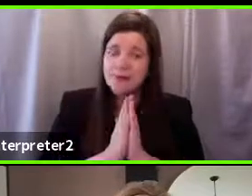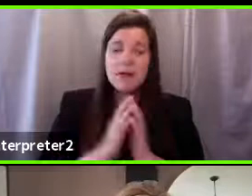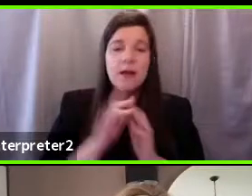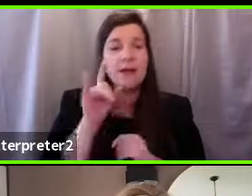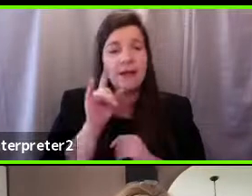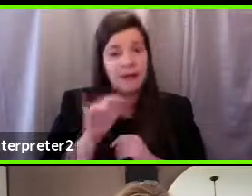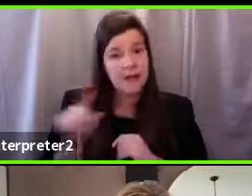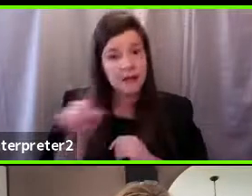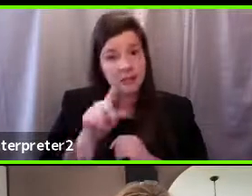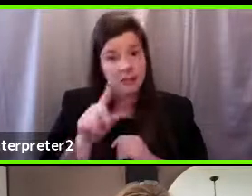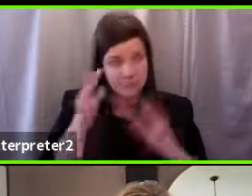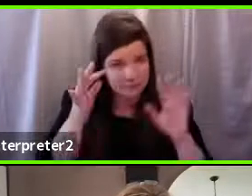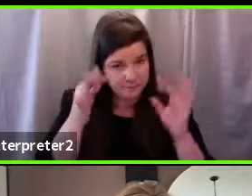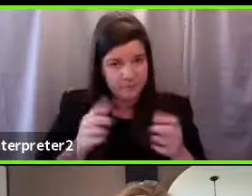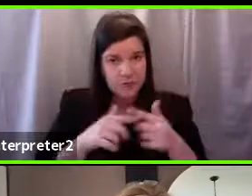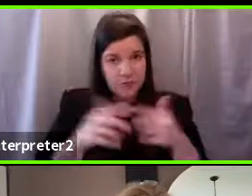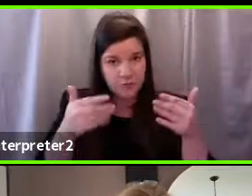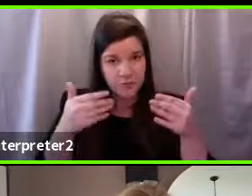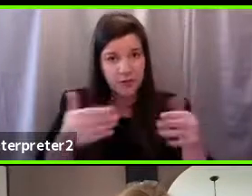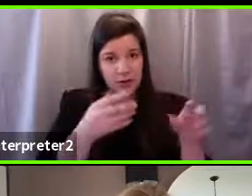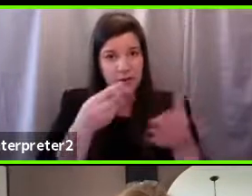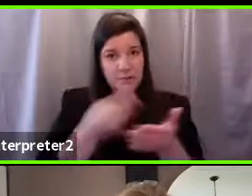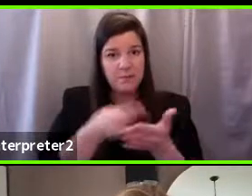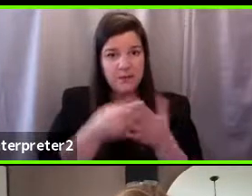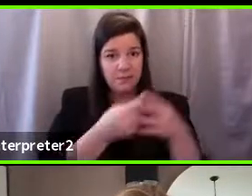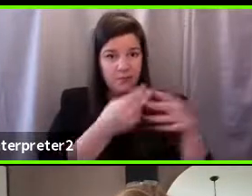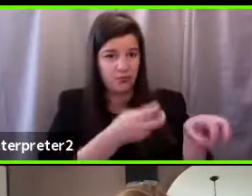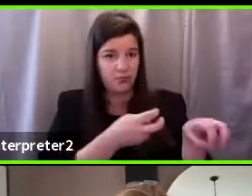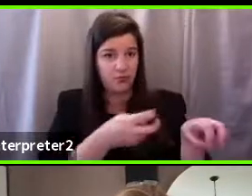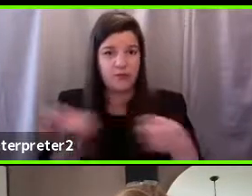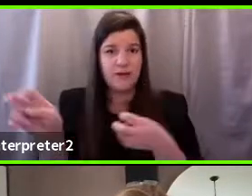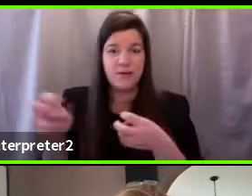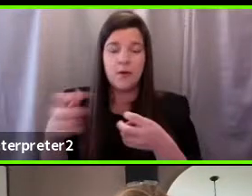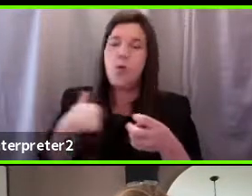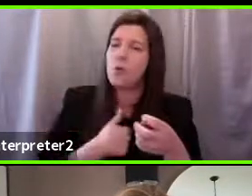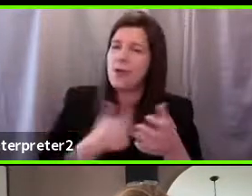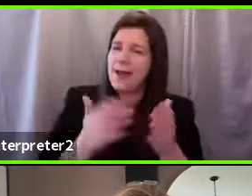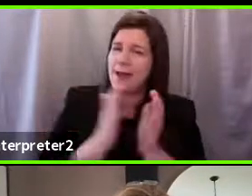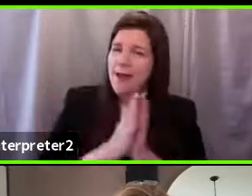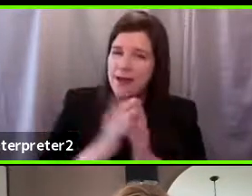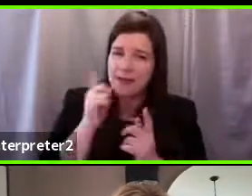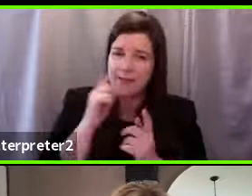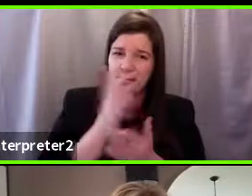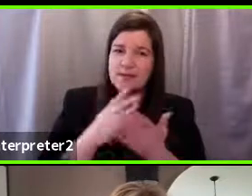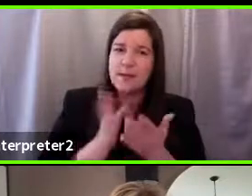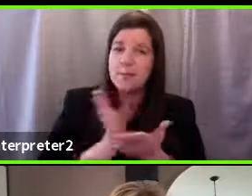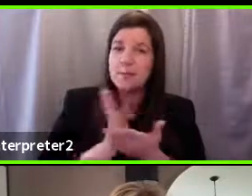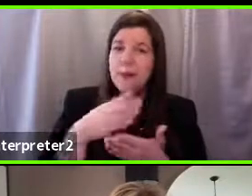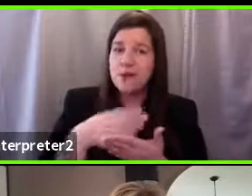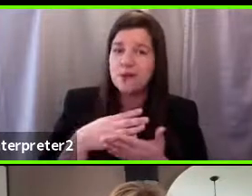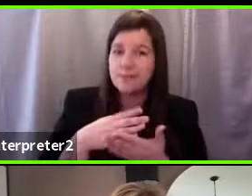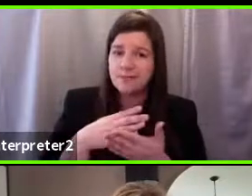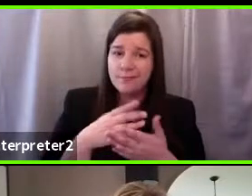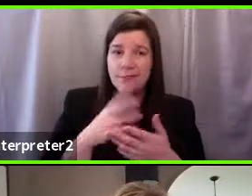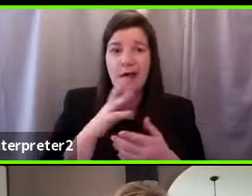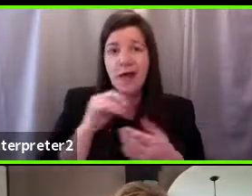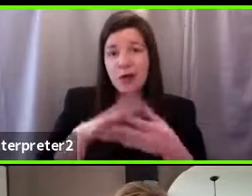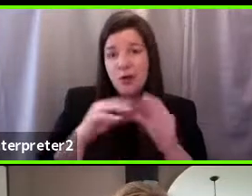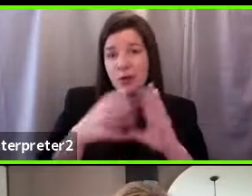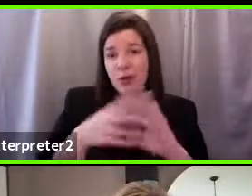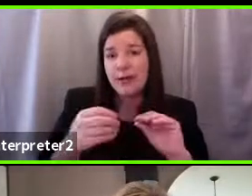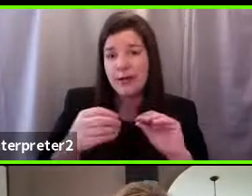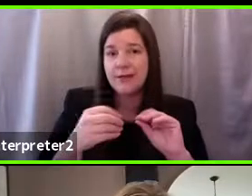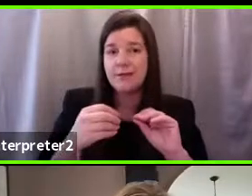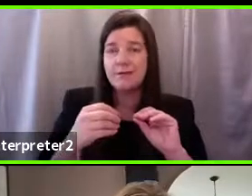decision is ultimately made to transfer those dollars, we would ask for some budget narrative, committee narrative language